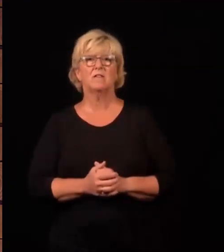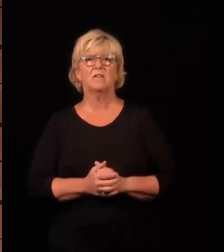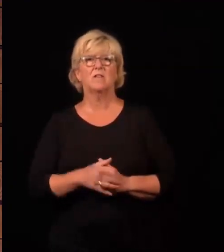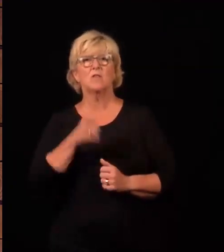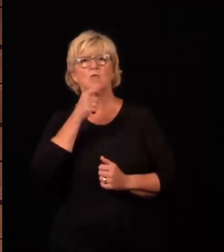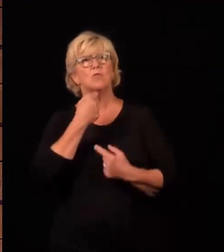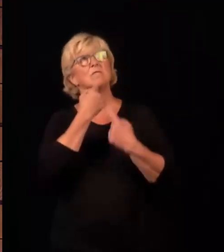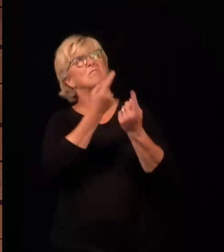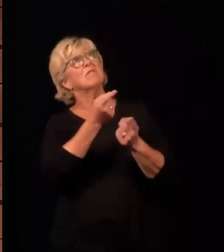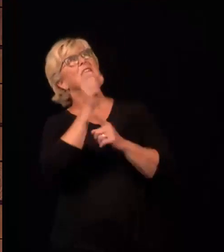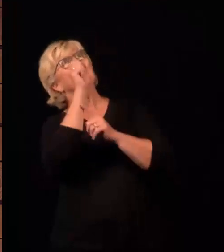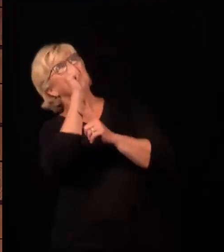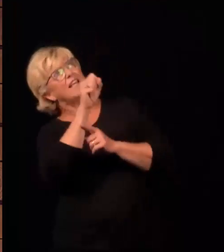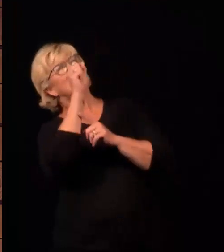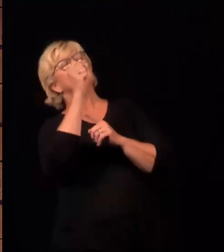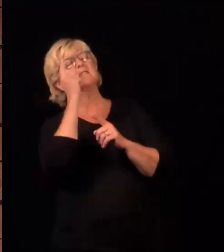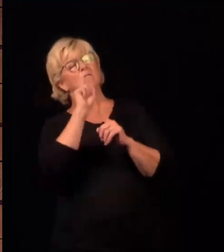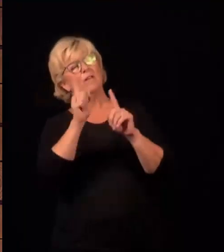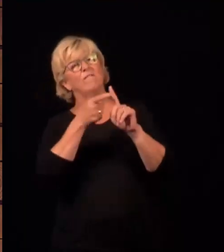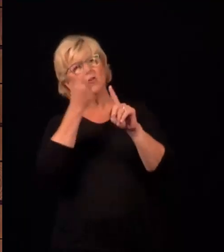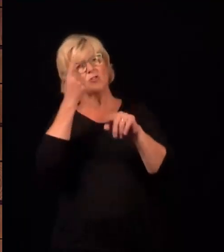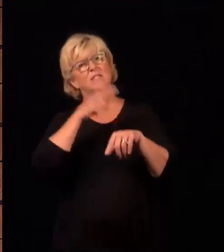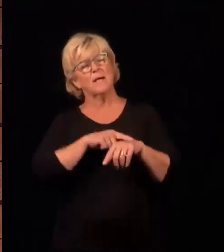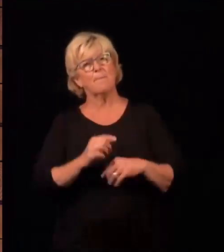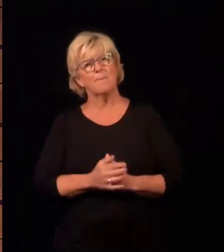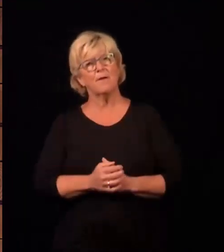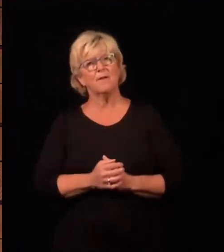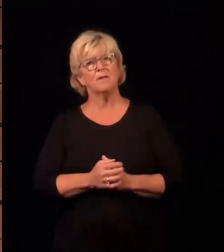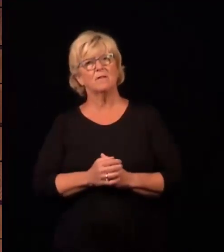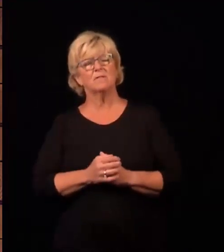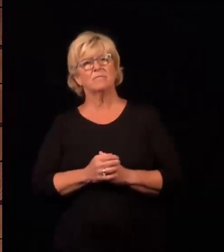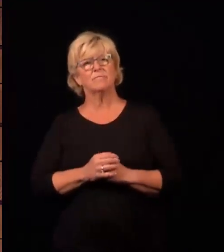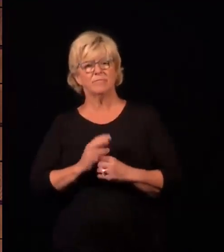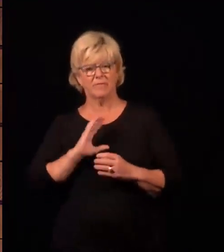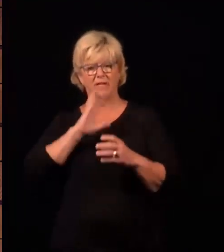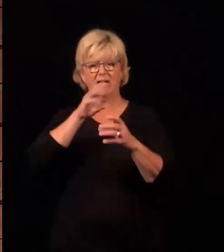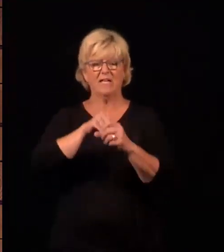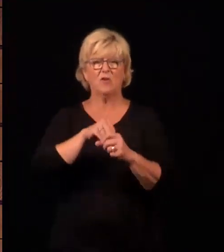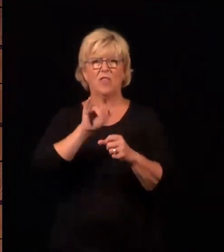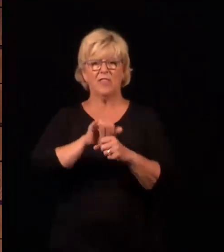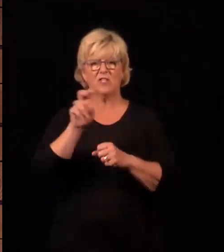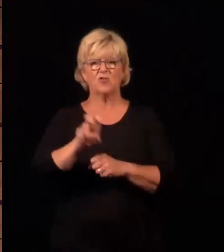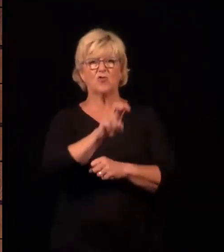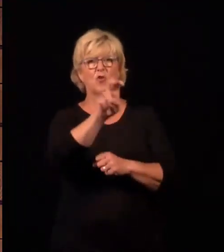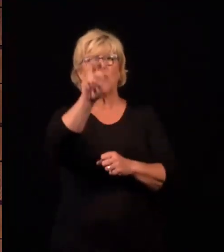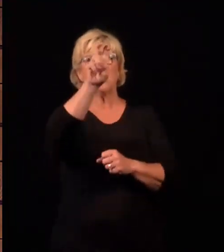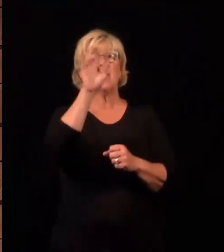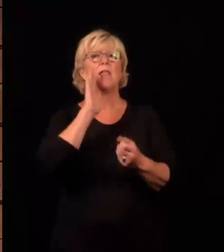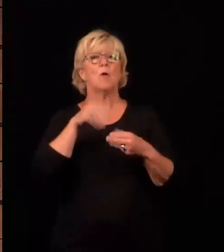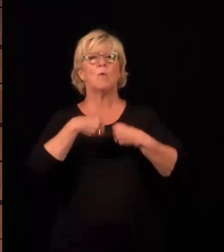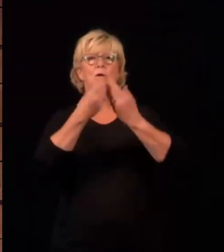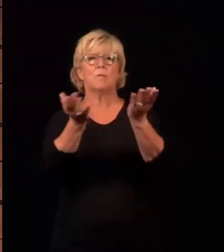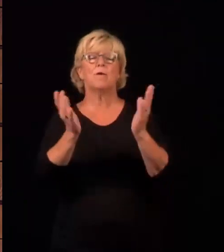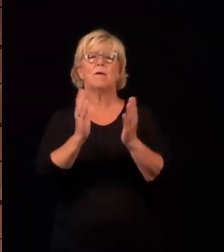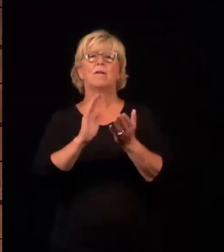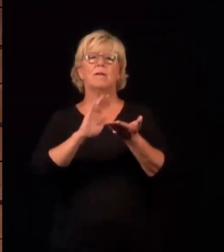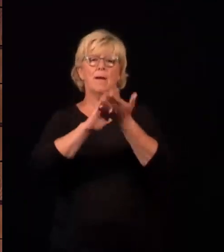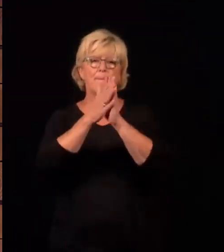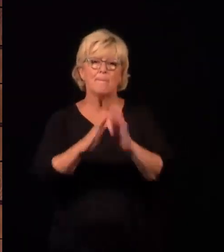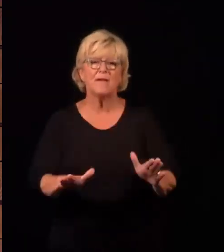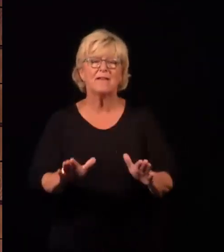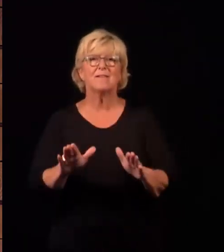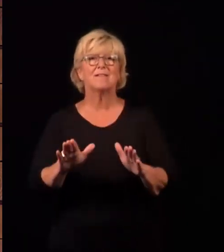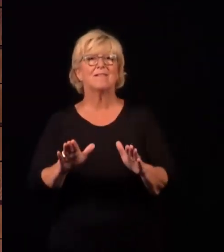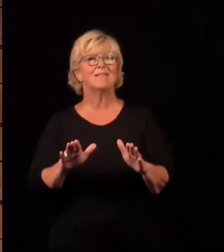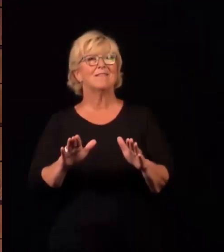are saying yes to you for the first time and are entering this journey with you that will bring peace and contentment like